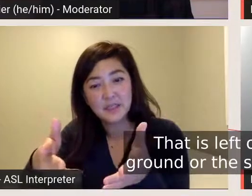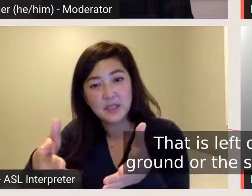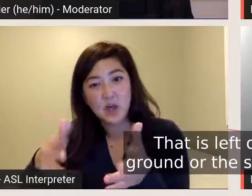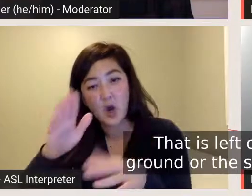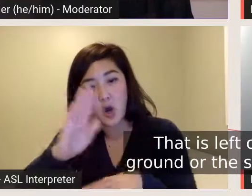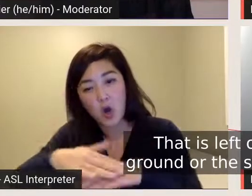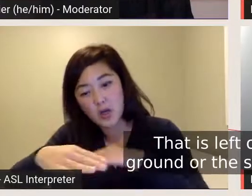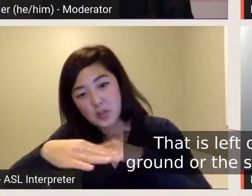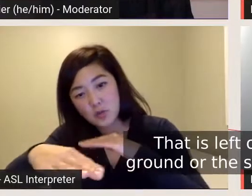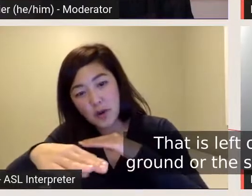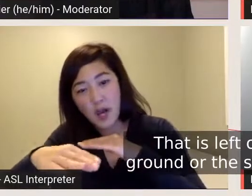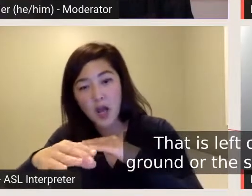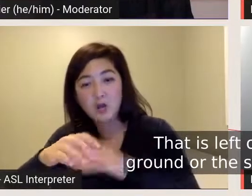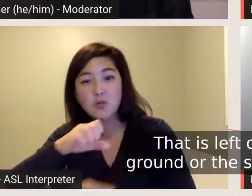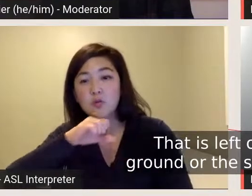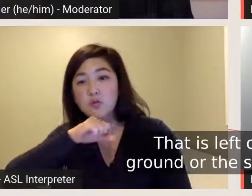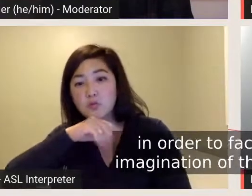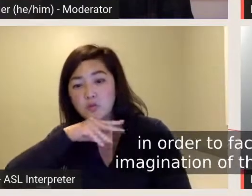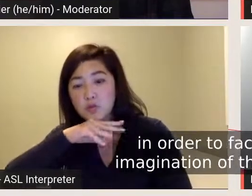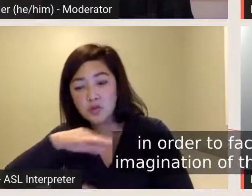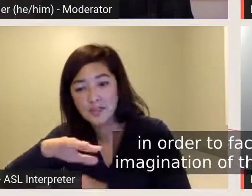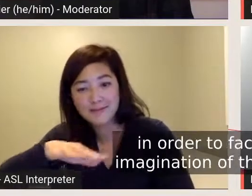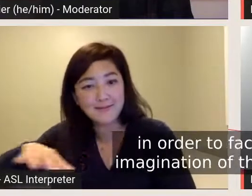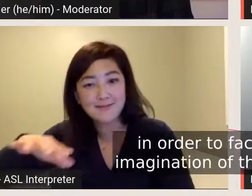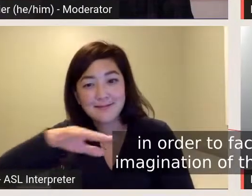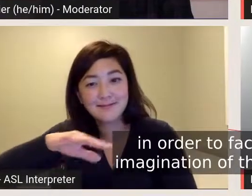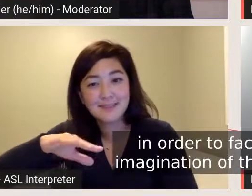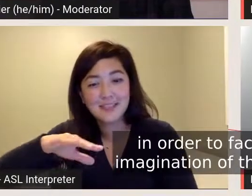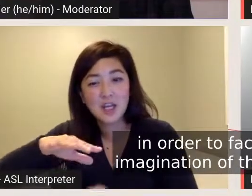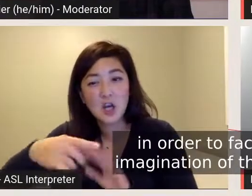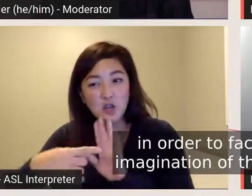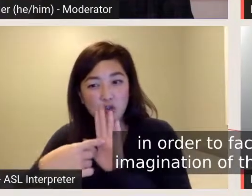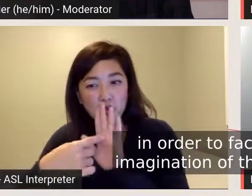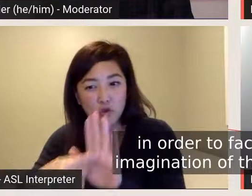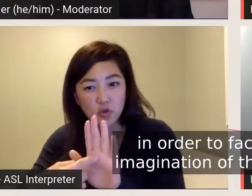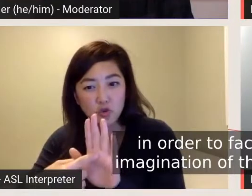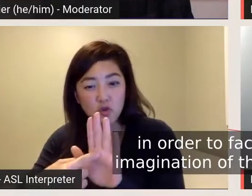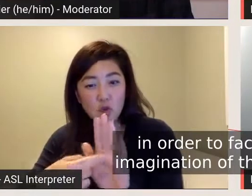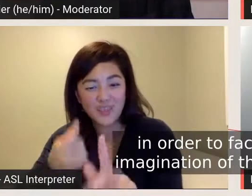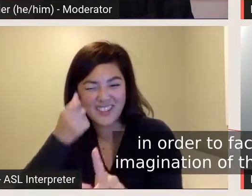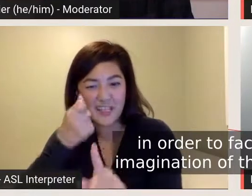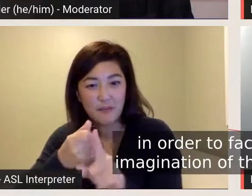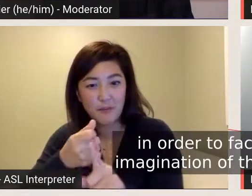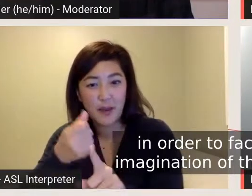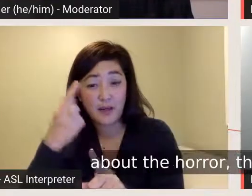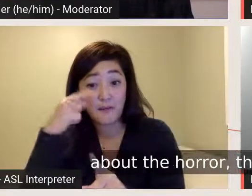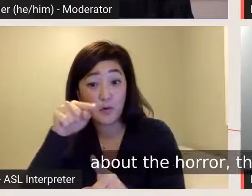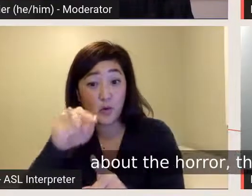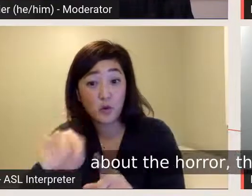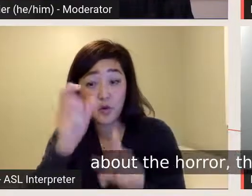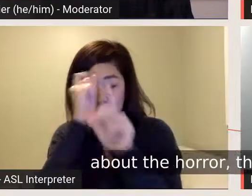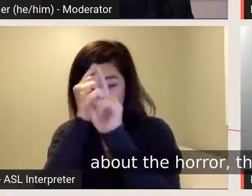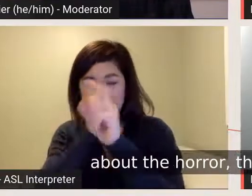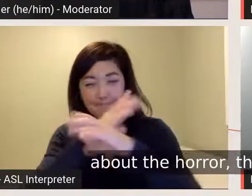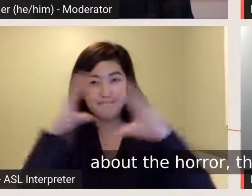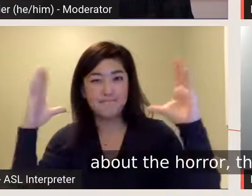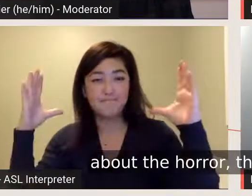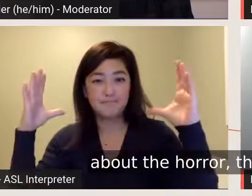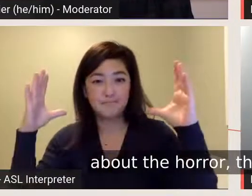ground or the soil of Japan, in order to facilitate the imagination of the audiences about the